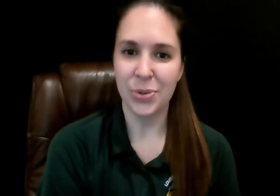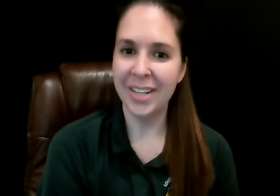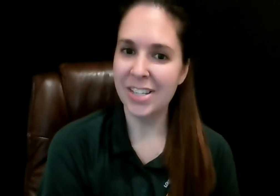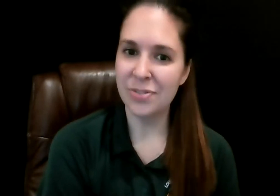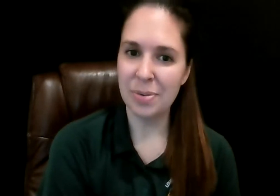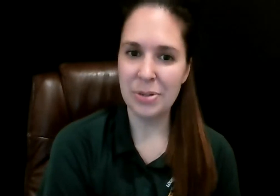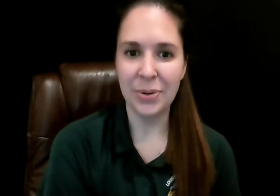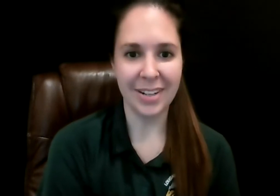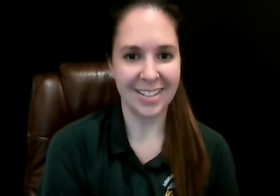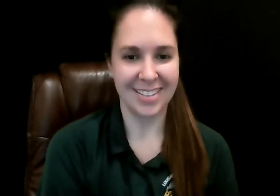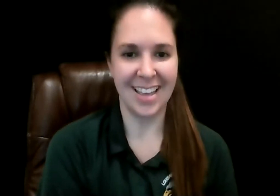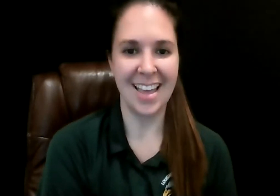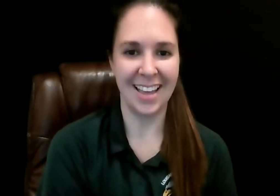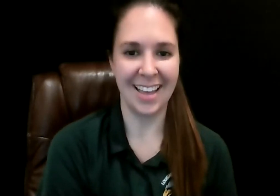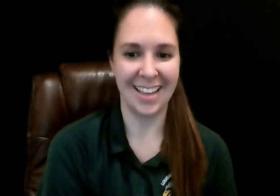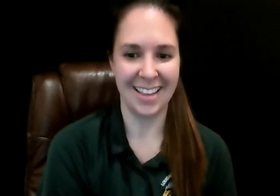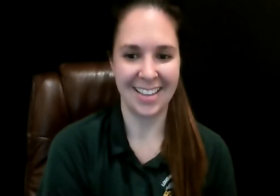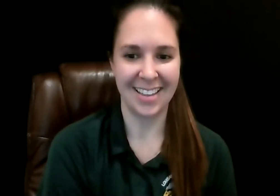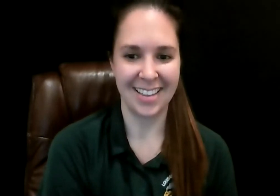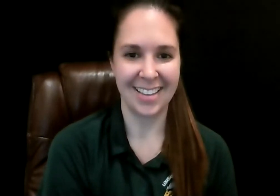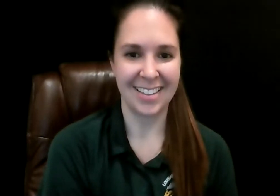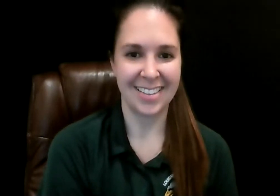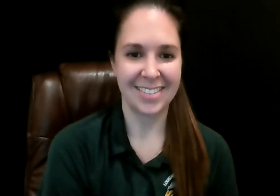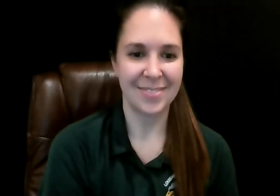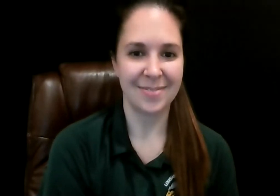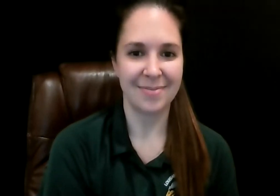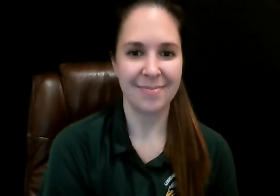Thanks for joining us from New York.